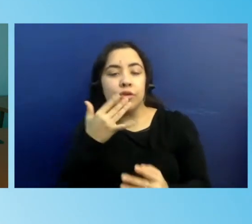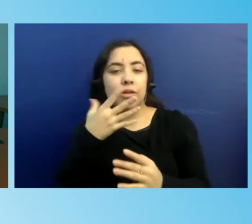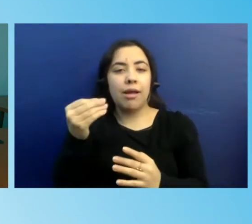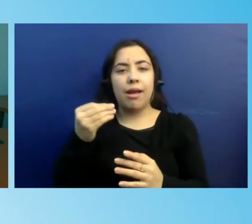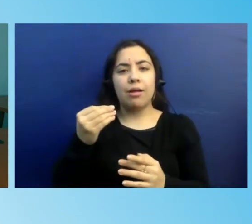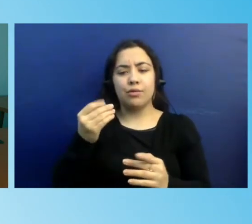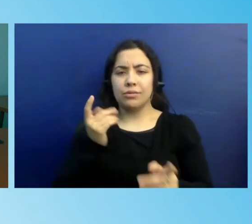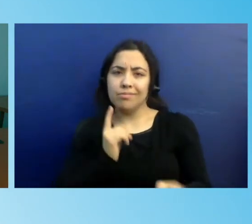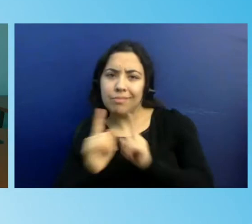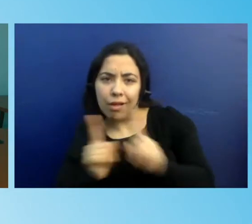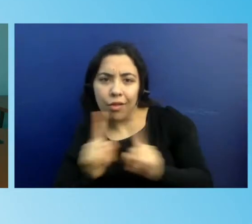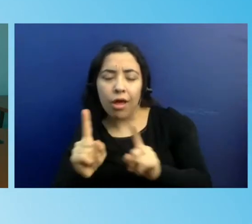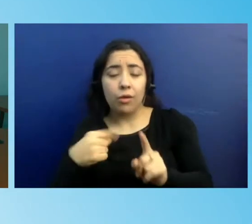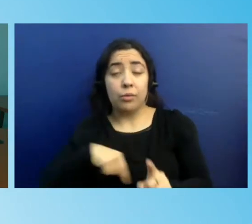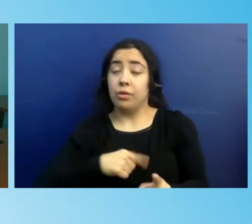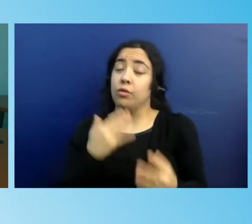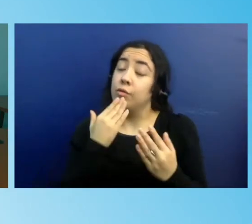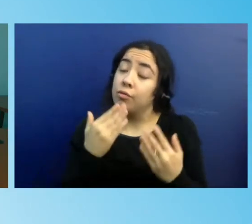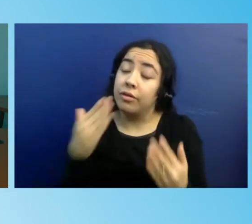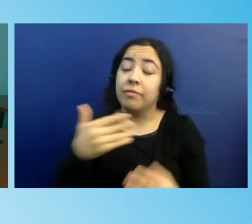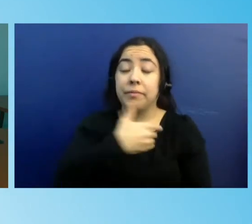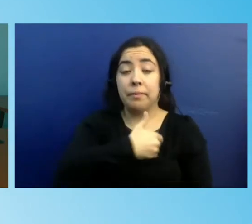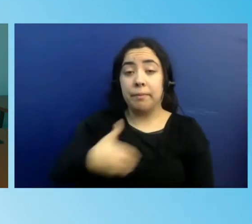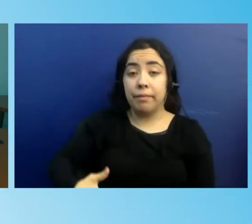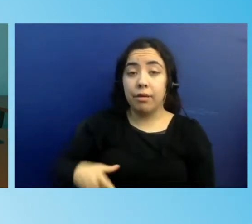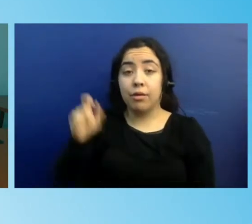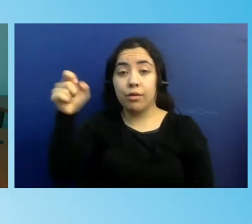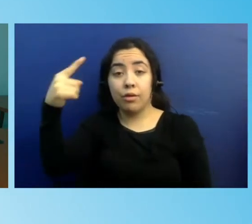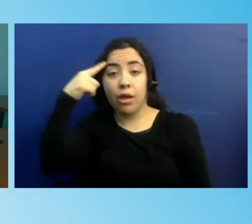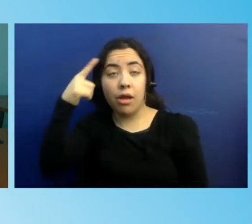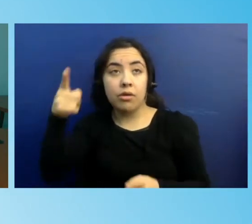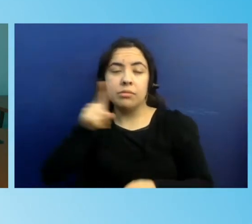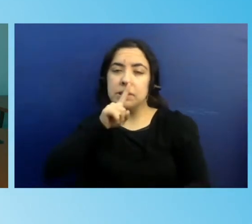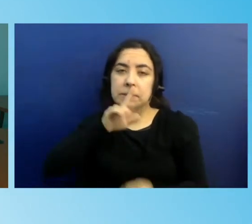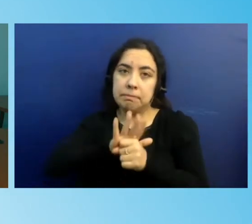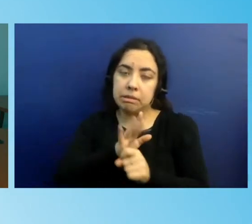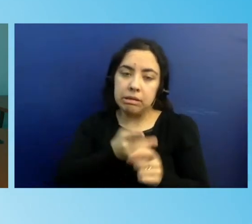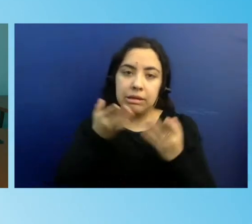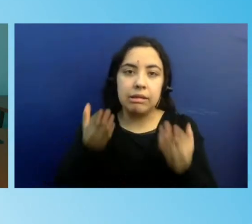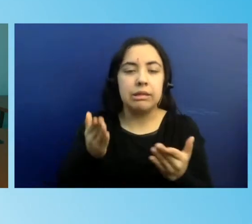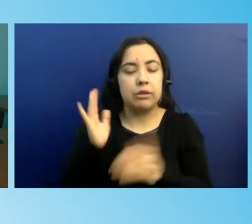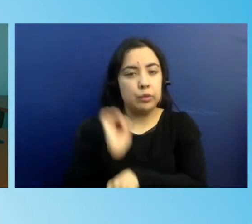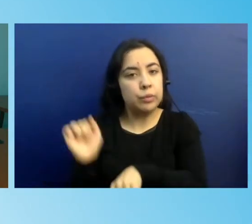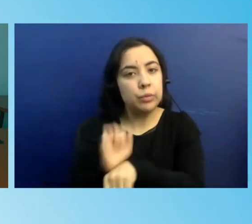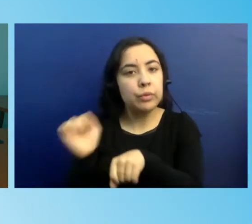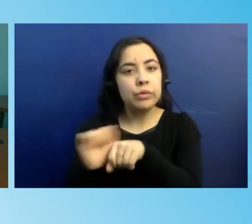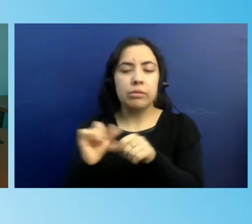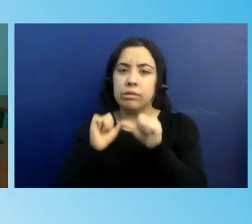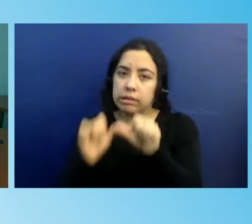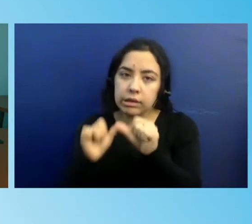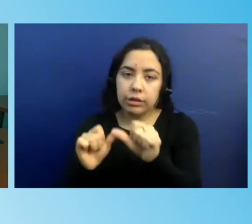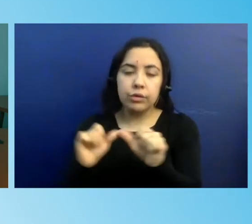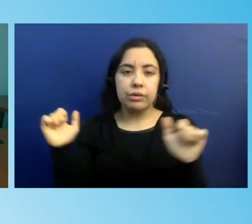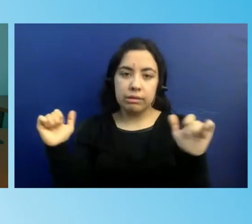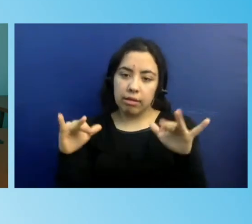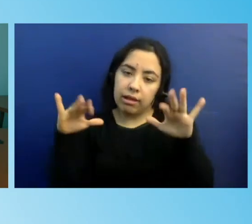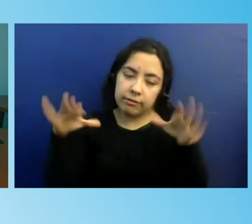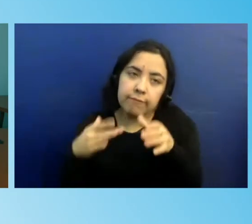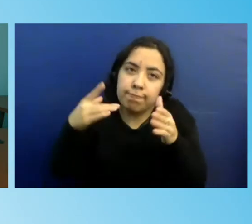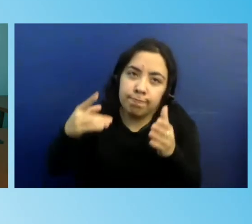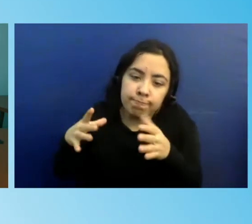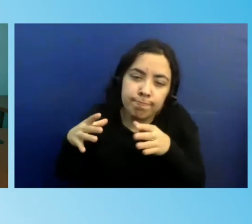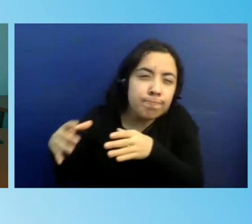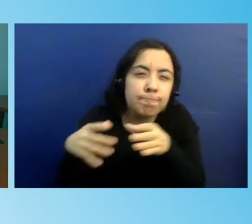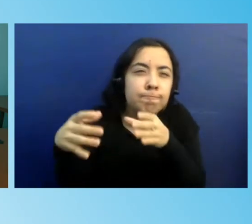both the mayor and the governor are committed to this work and to continuing our collective journey towards racial healing and transformation. And I would